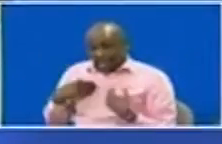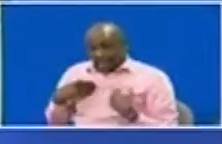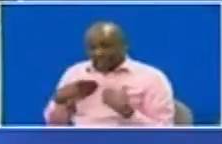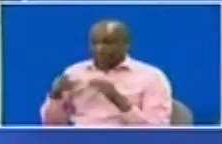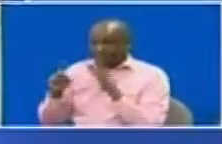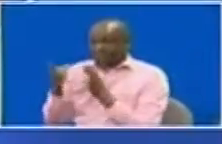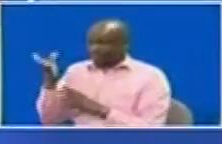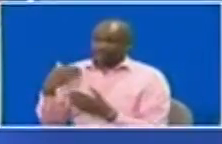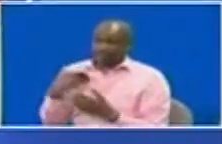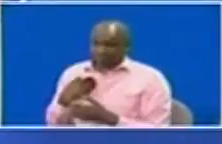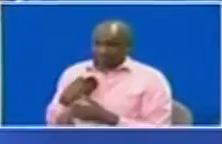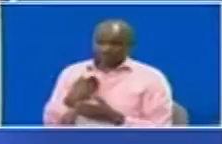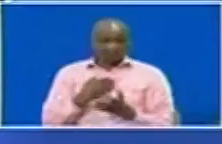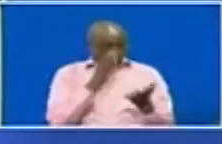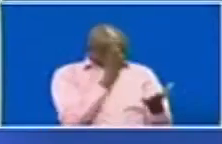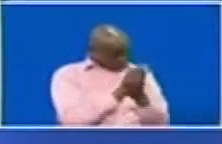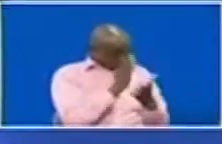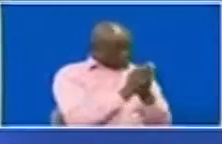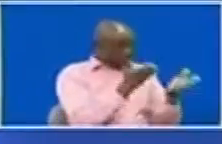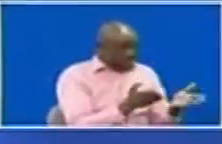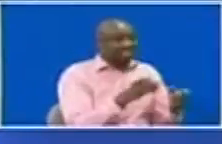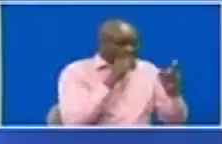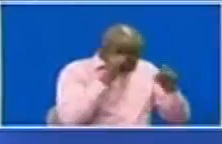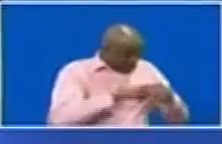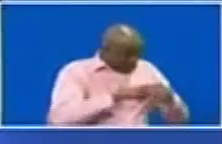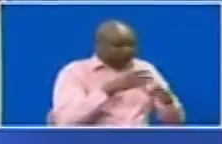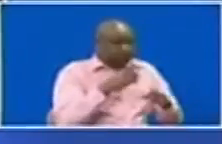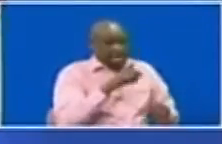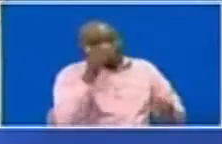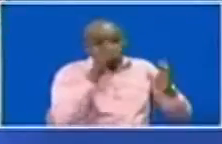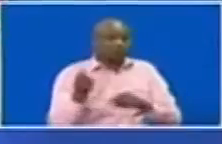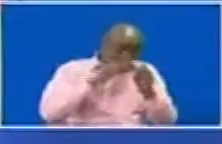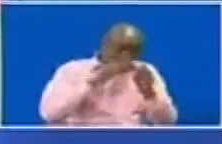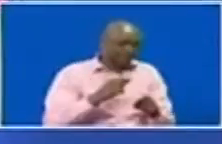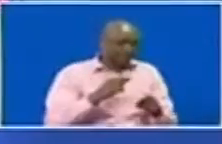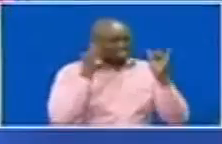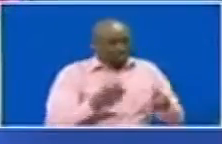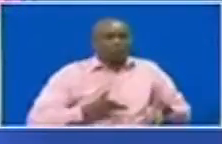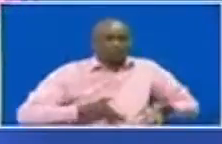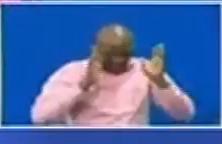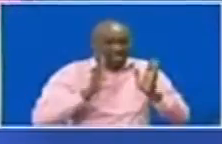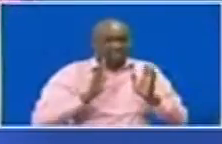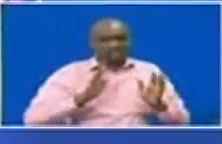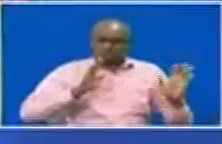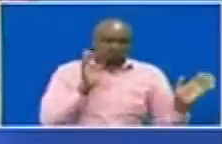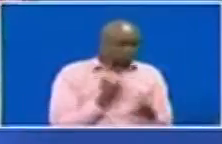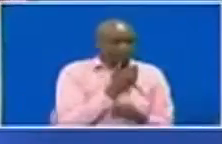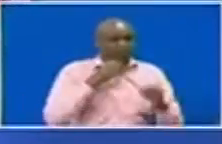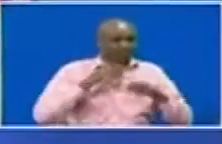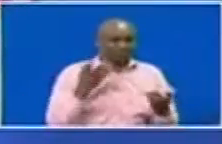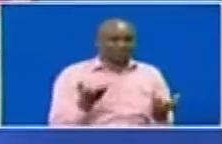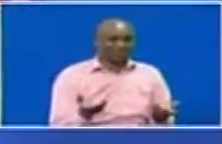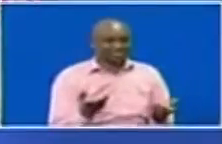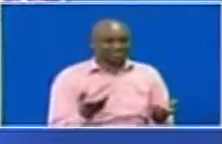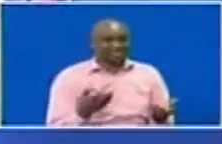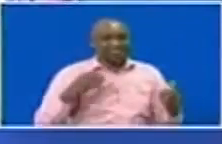so-called Nusungate exactly, government. Exactly, and he's been there. So when somebody tells me somebody else is going to bring in a fresh breath in the whole